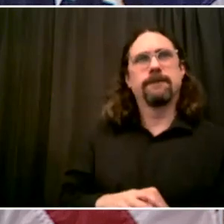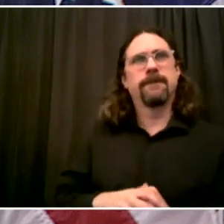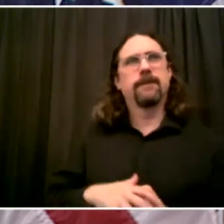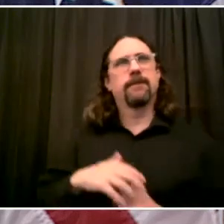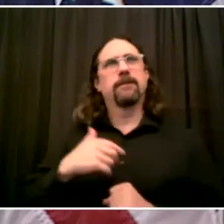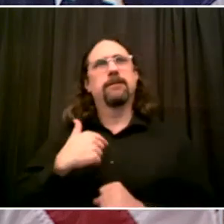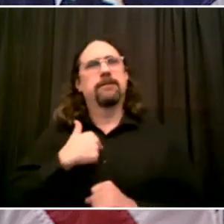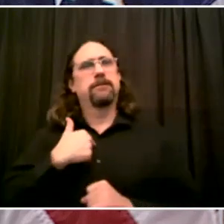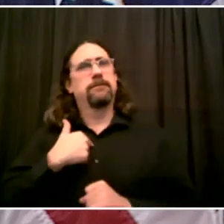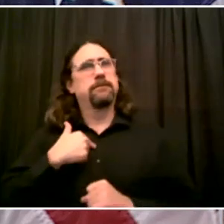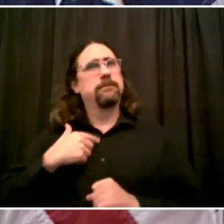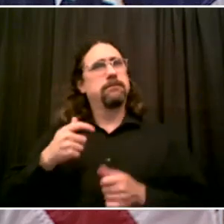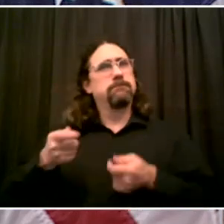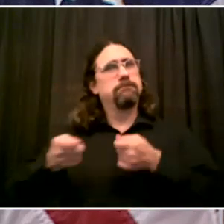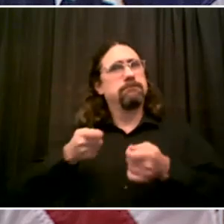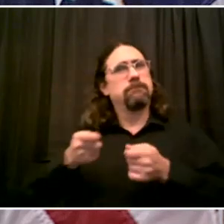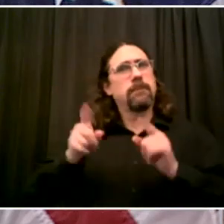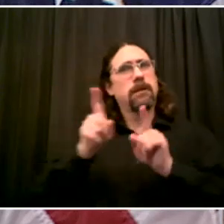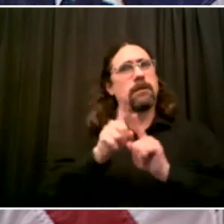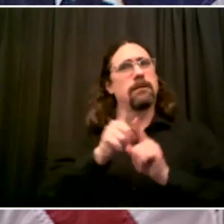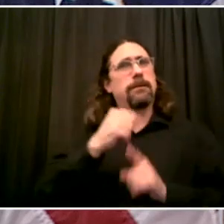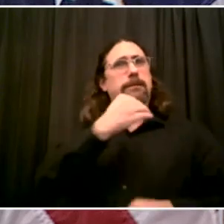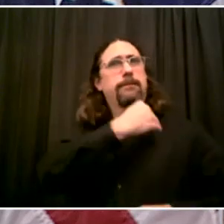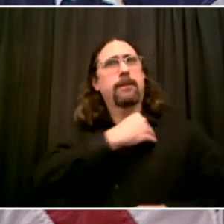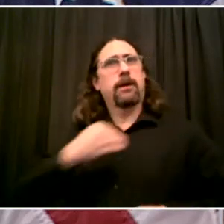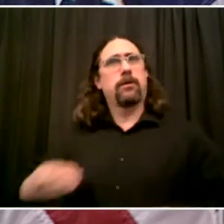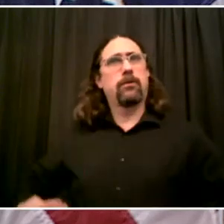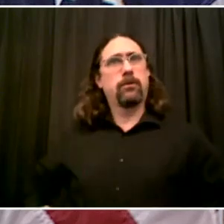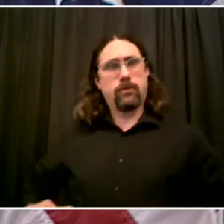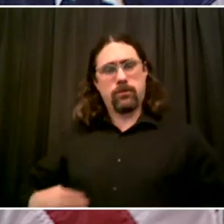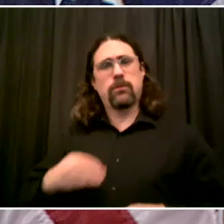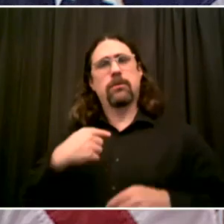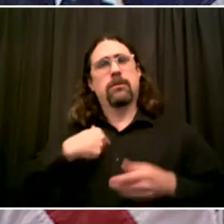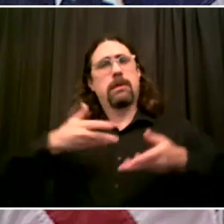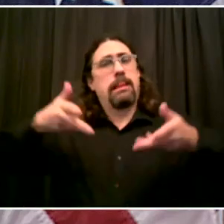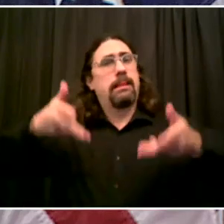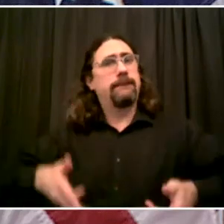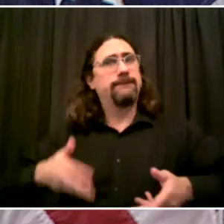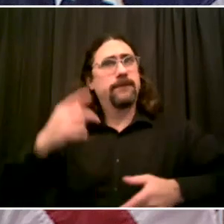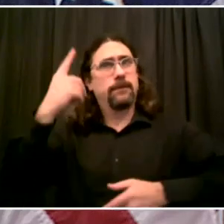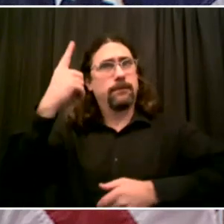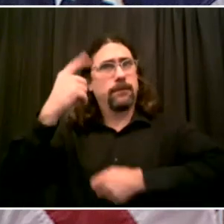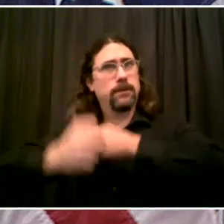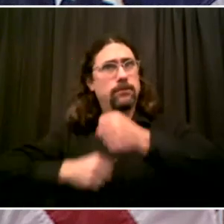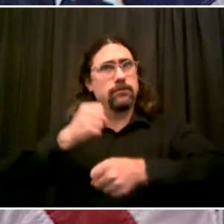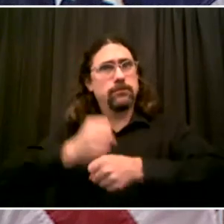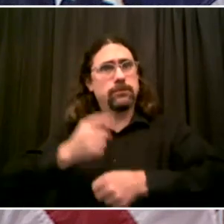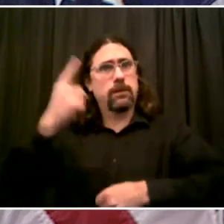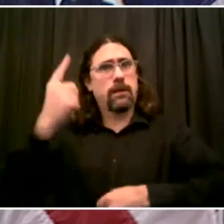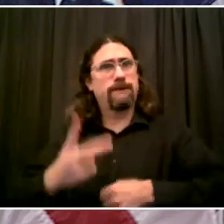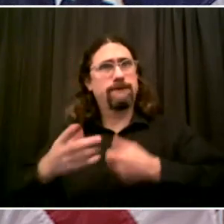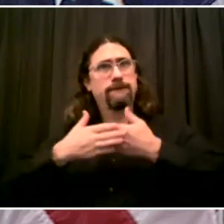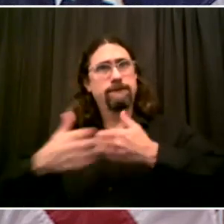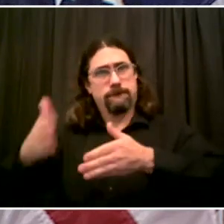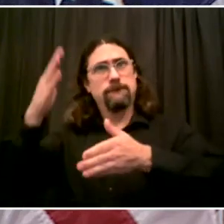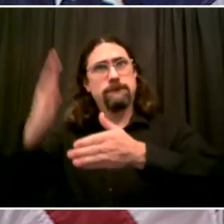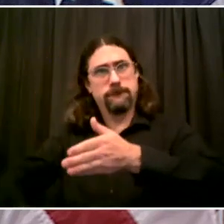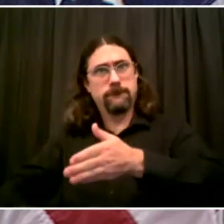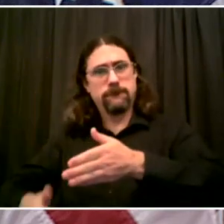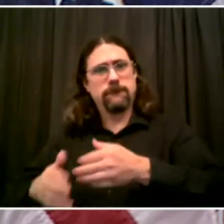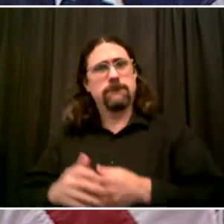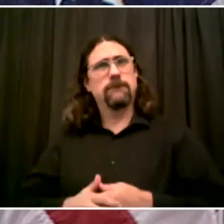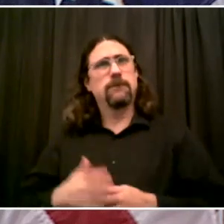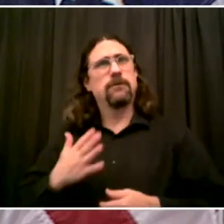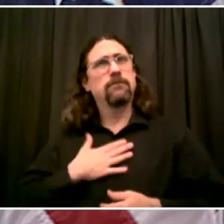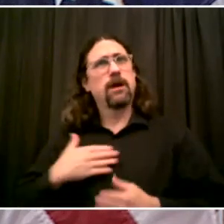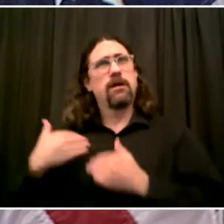urgently, to make it powerfully, to make it clear. And that work will proceed immediately. And you will see those results,